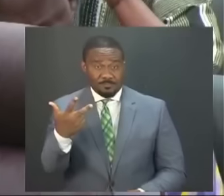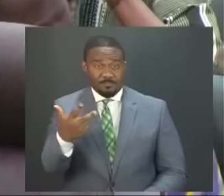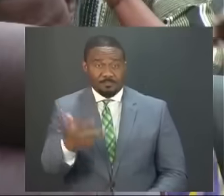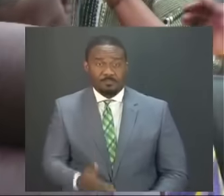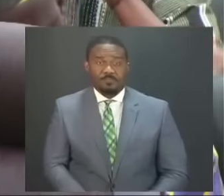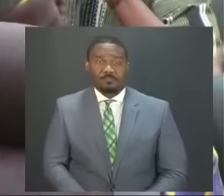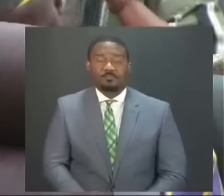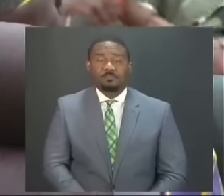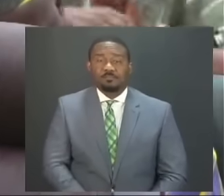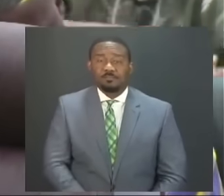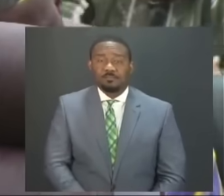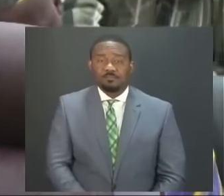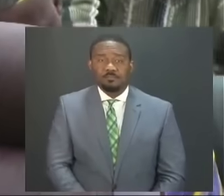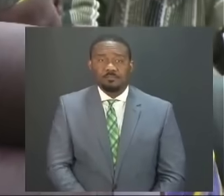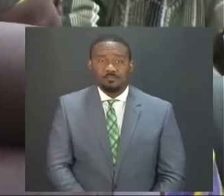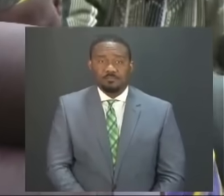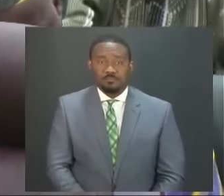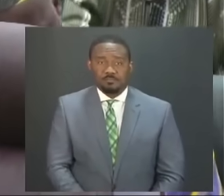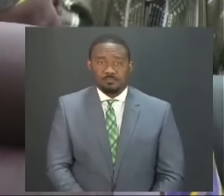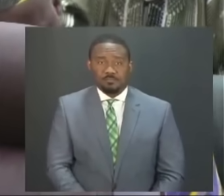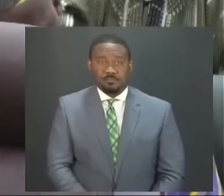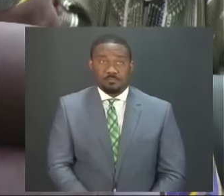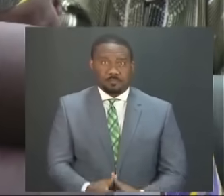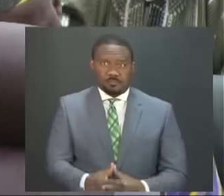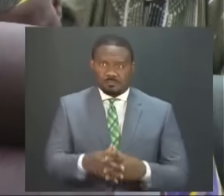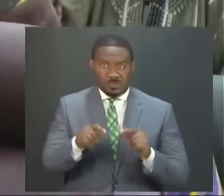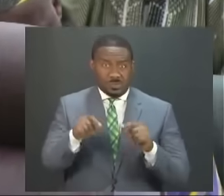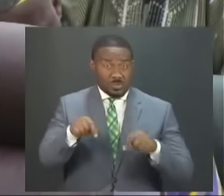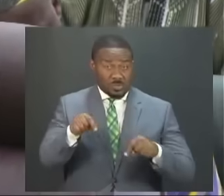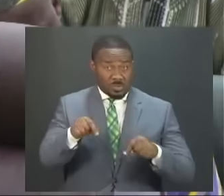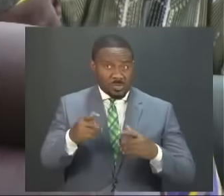Speaker, the business before the House